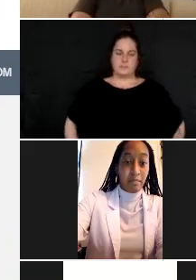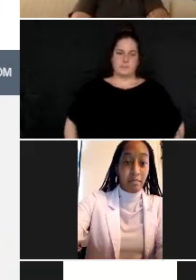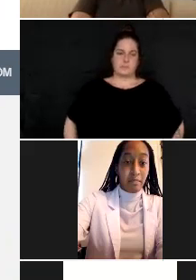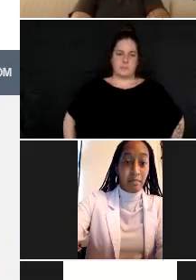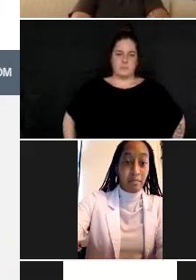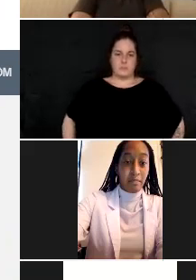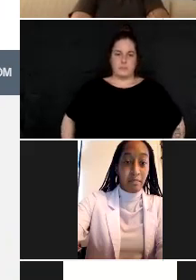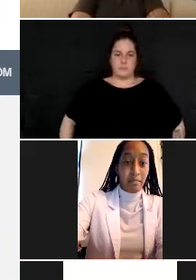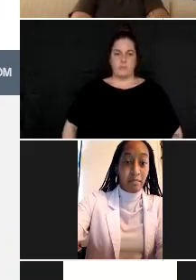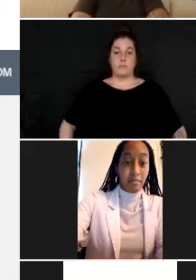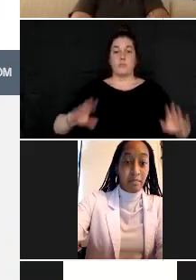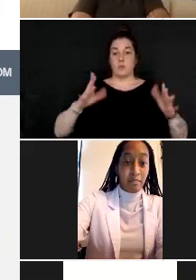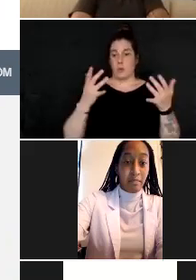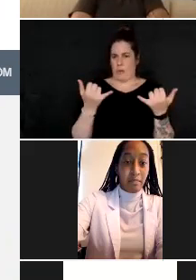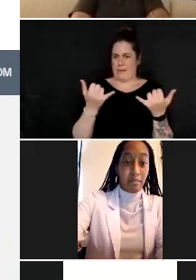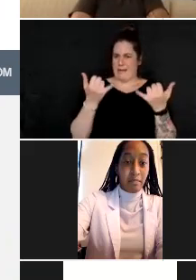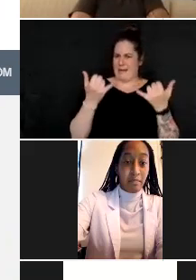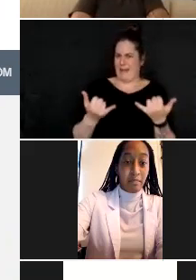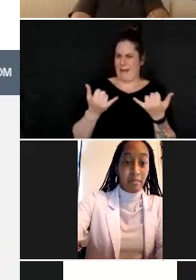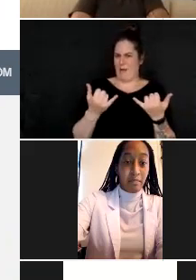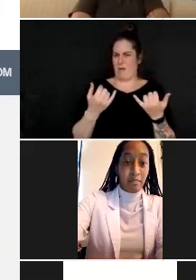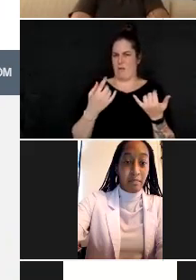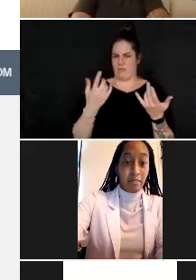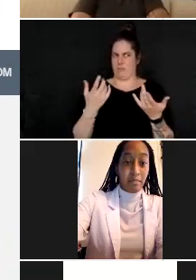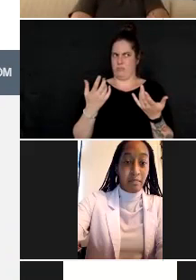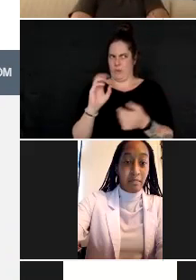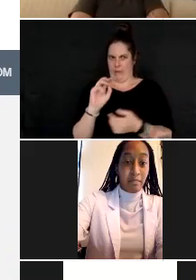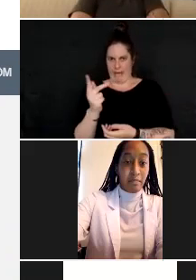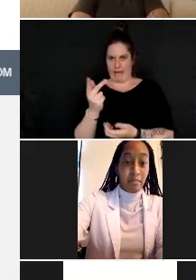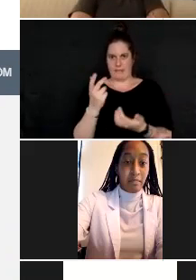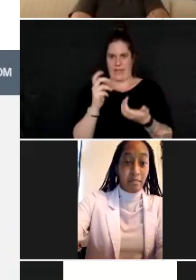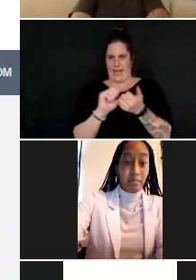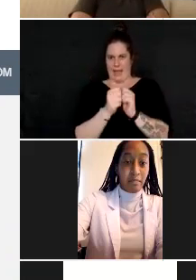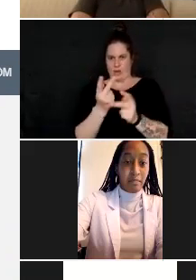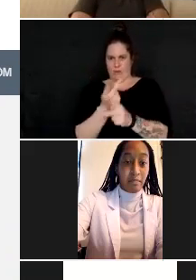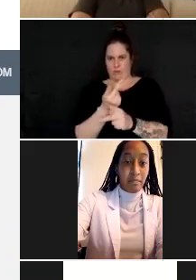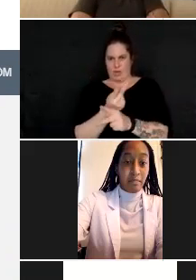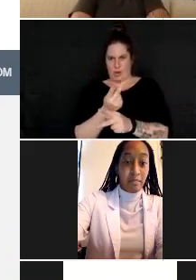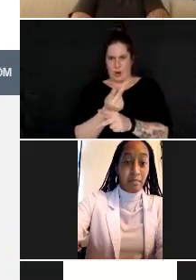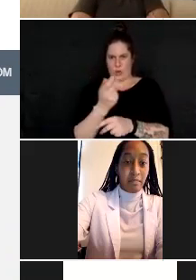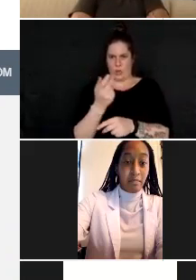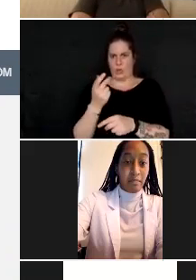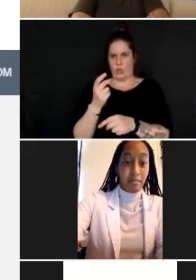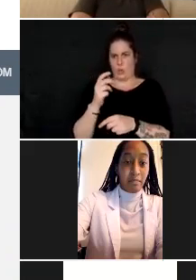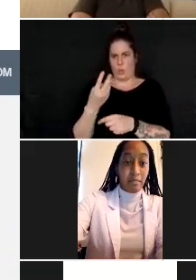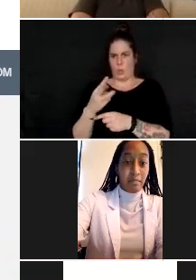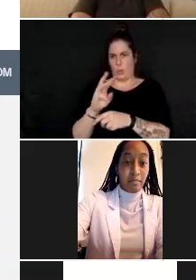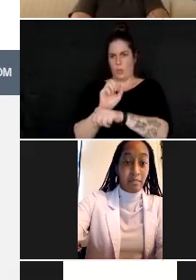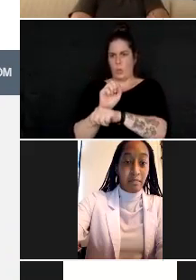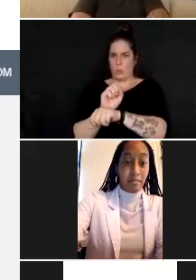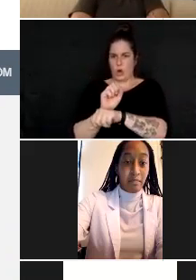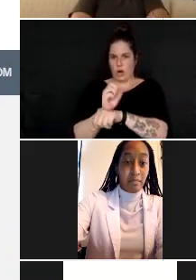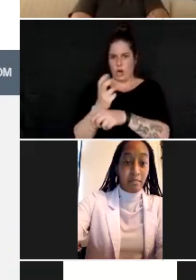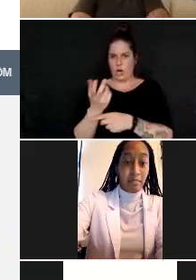And so now the question becomes then, well, how do we account for this work being done by these non-conservative forces? So if